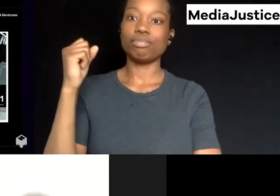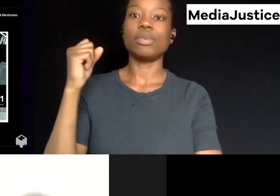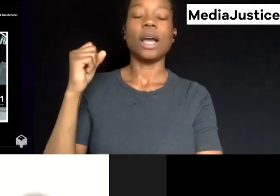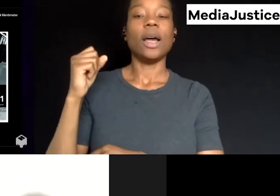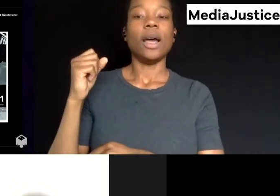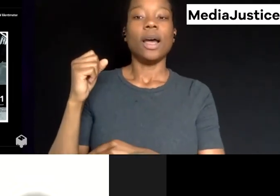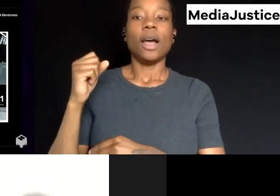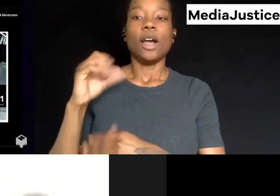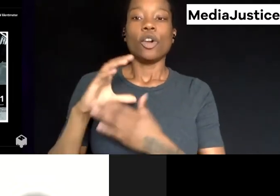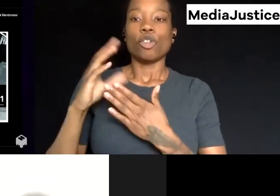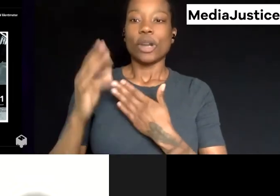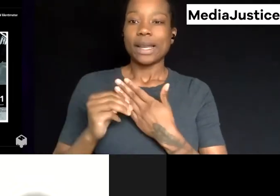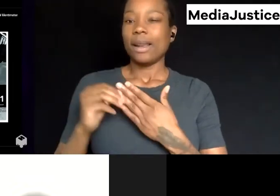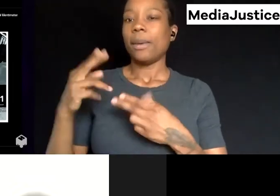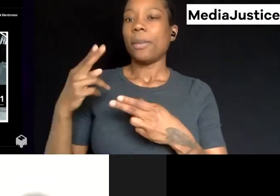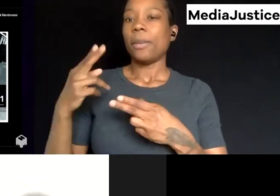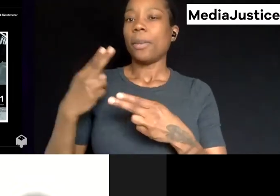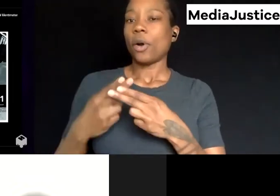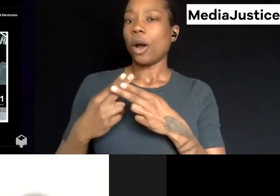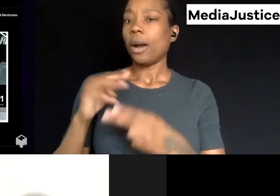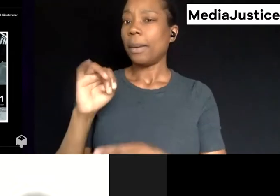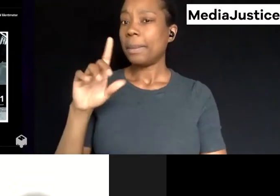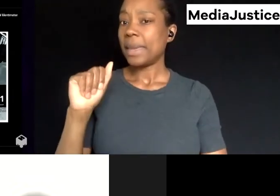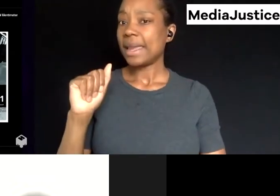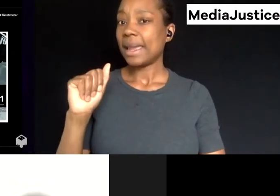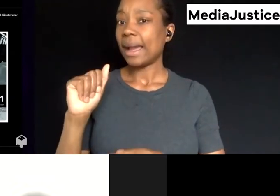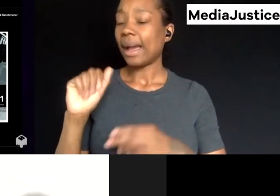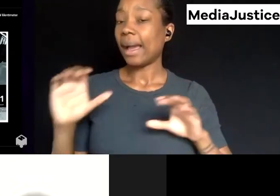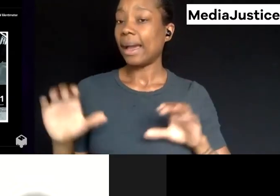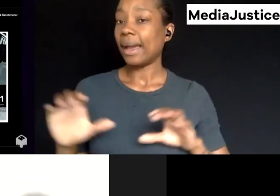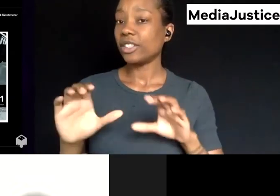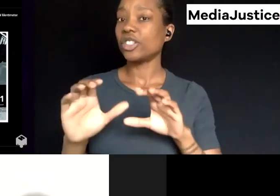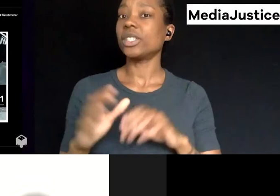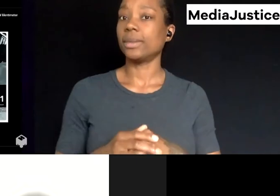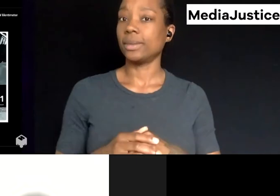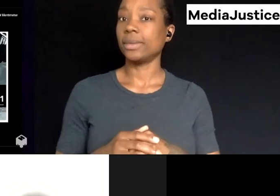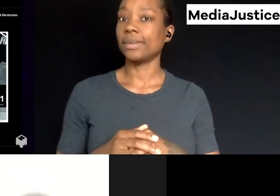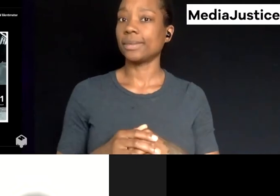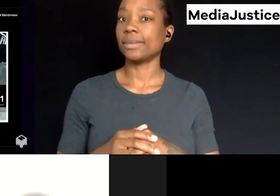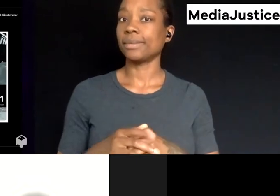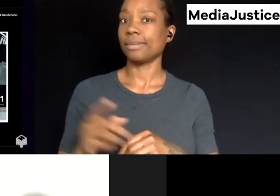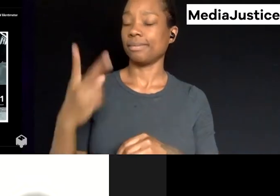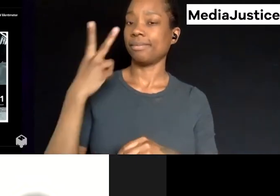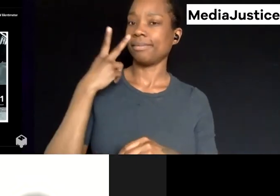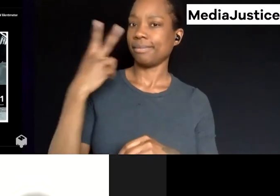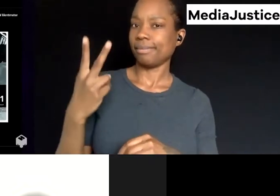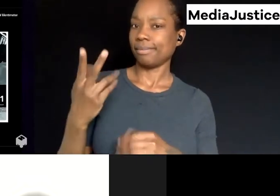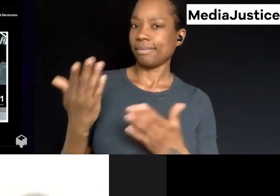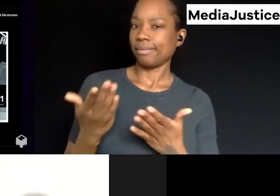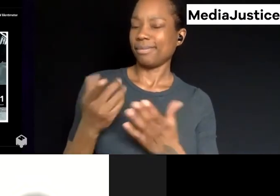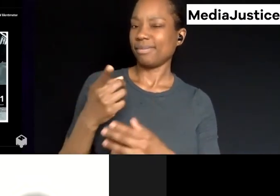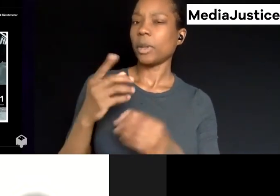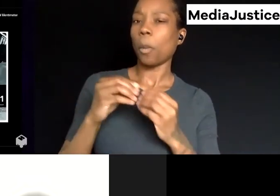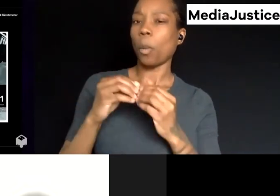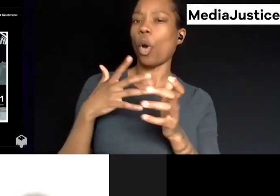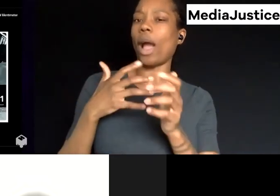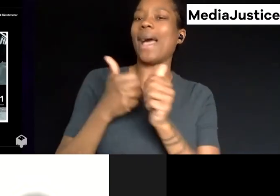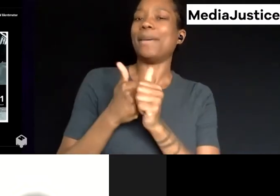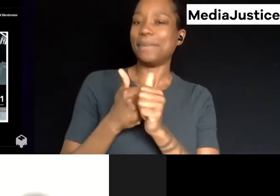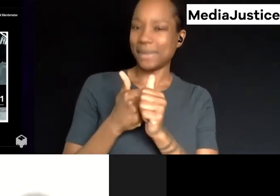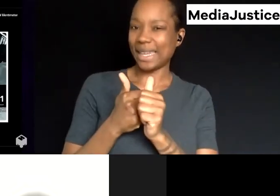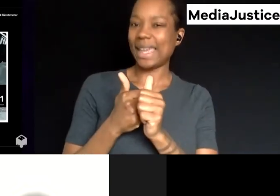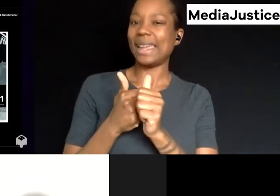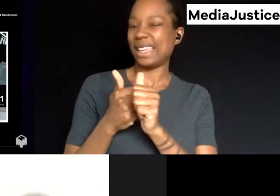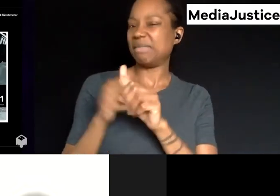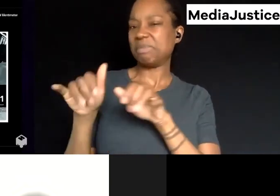the version you see here on the left side is kind of an updated version of that curriculum. They